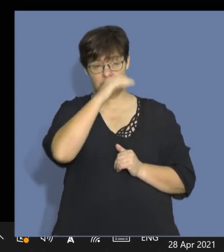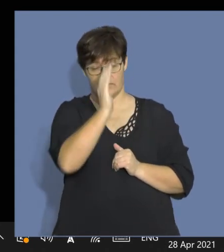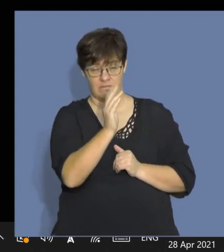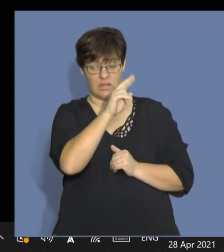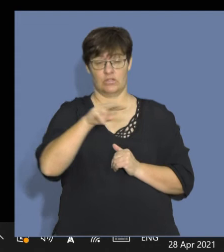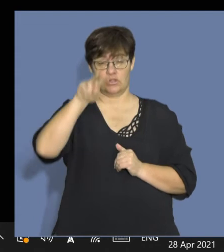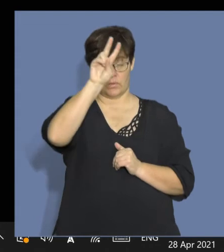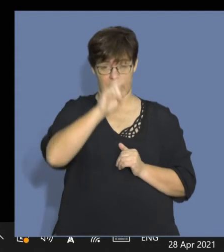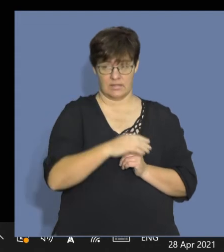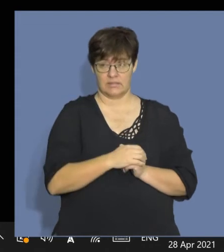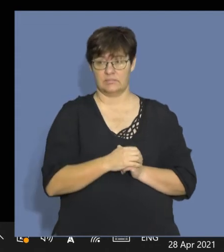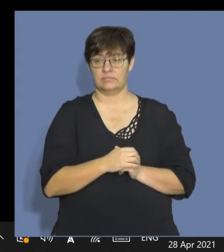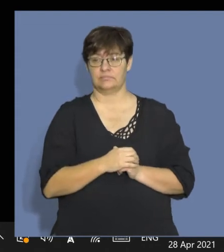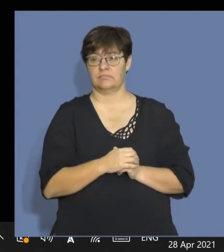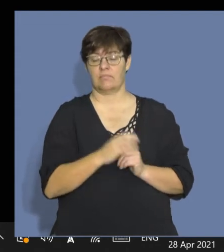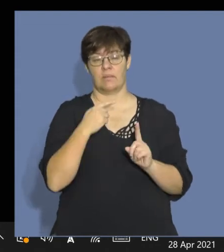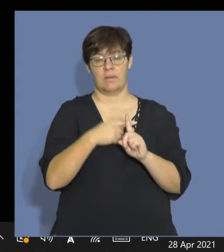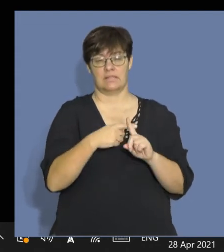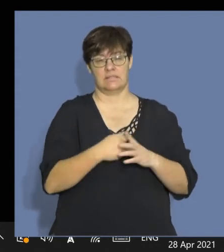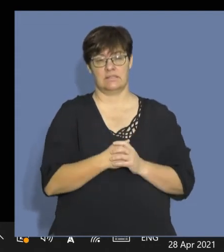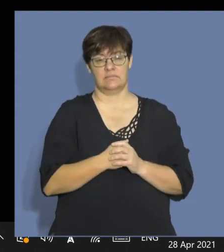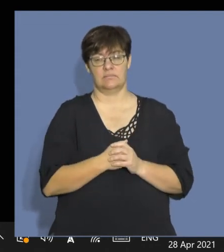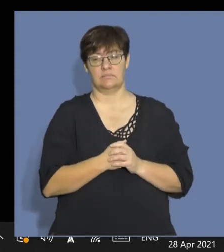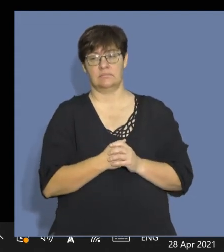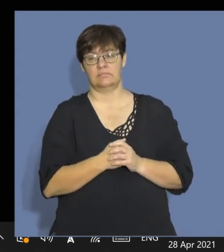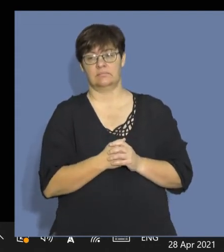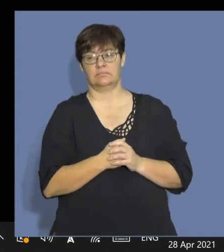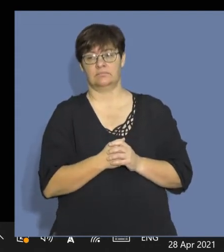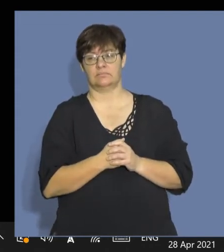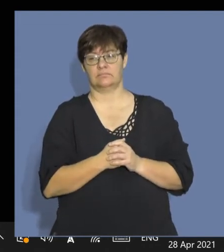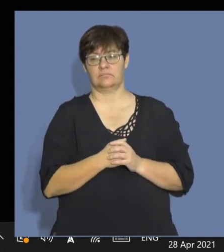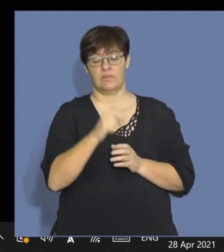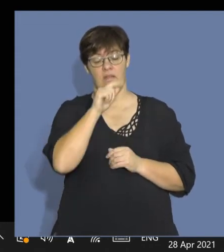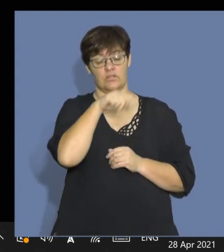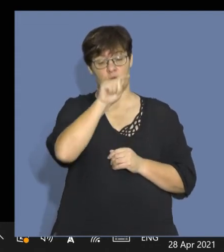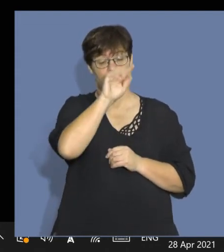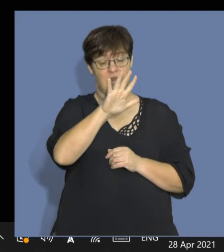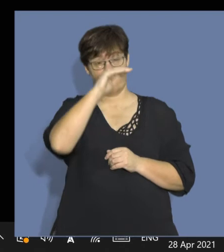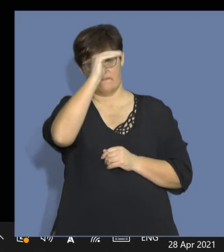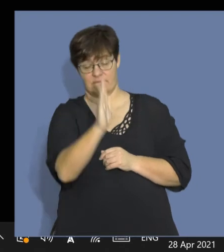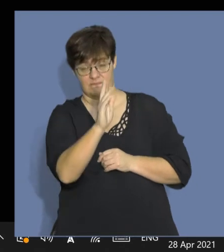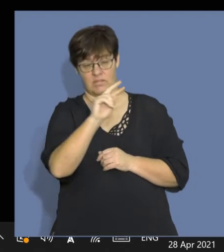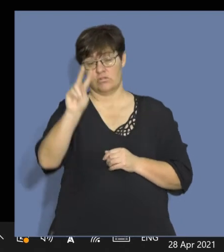3 square root 5. I'm going to square that. I'm going to add the square root of 5